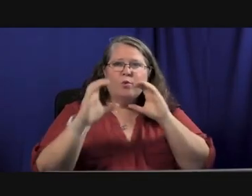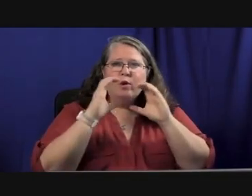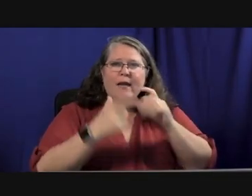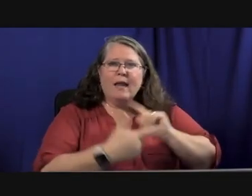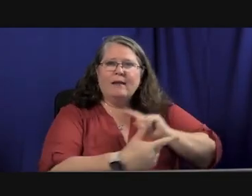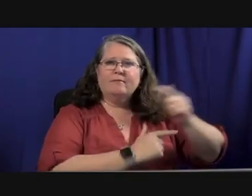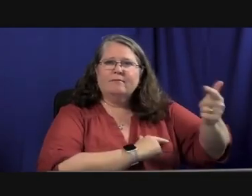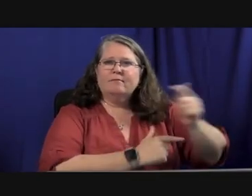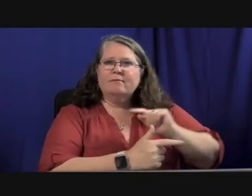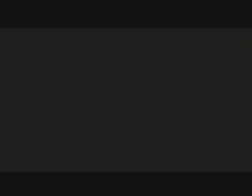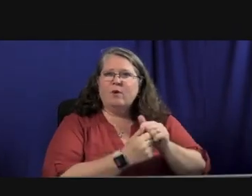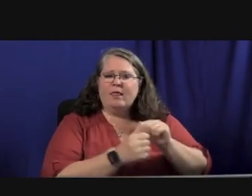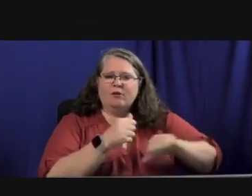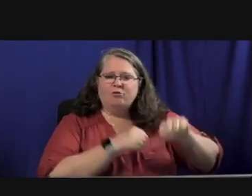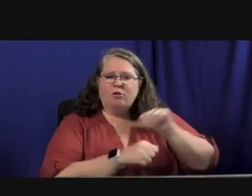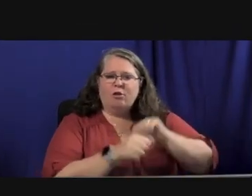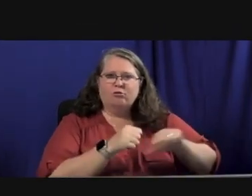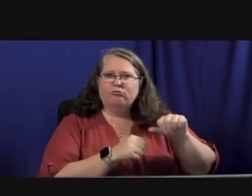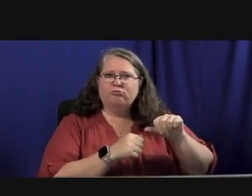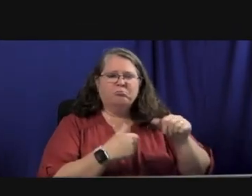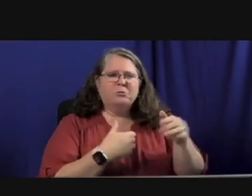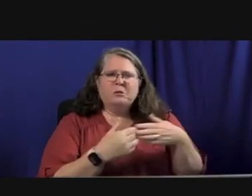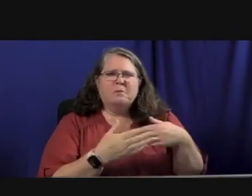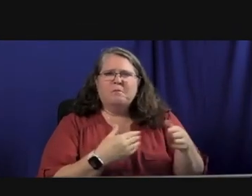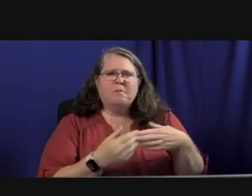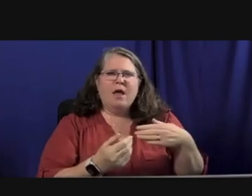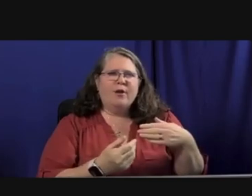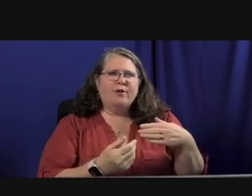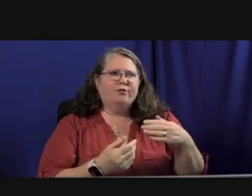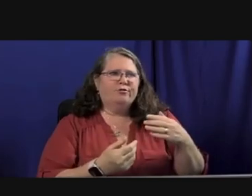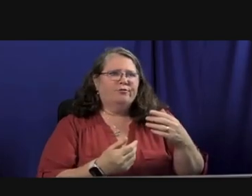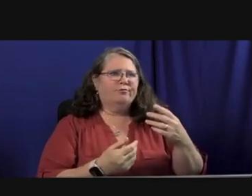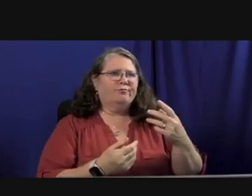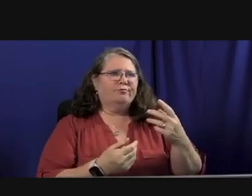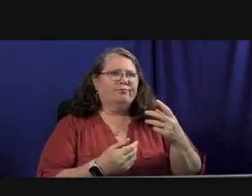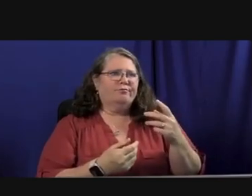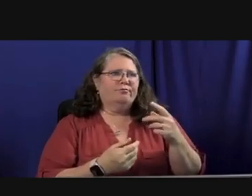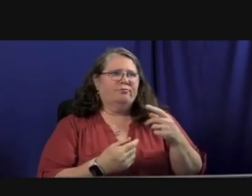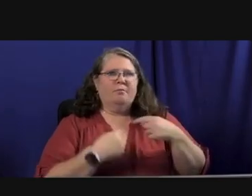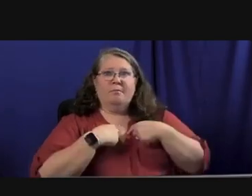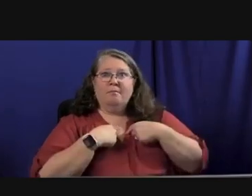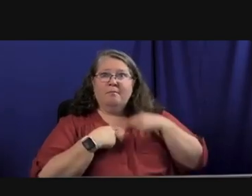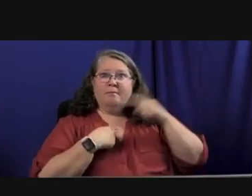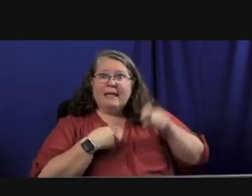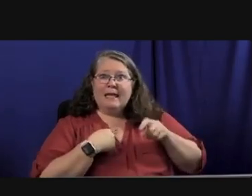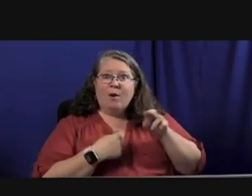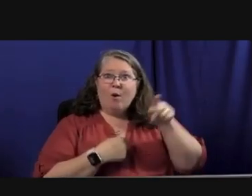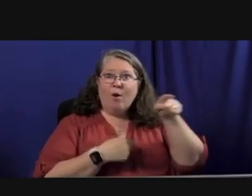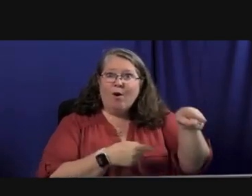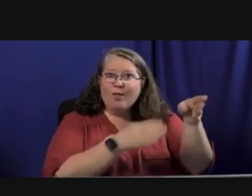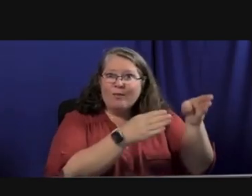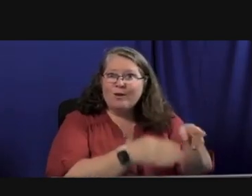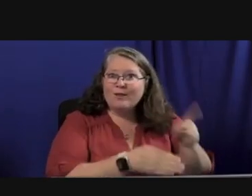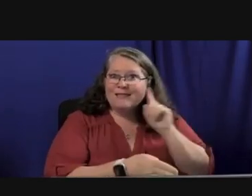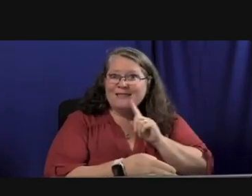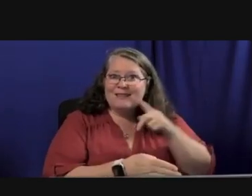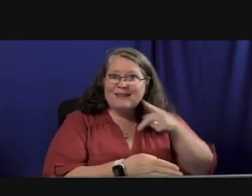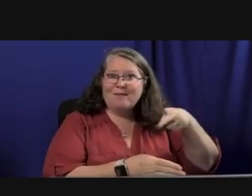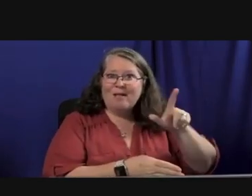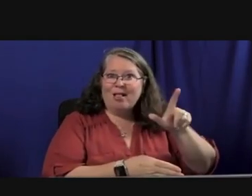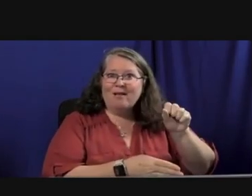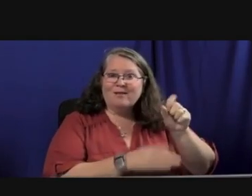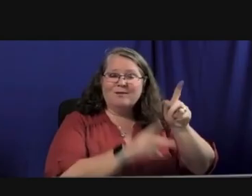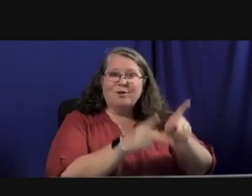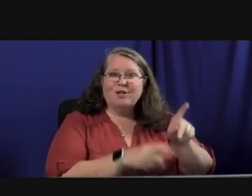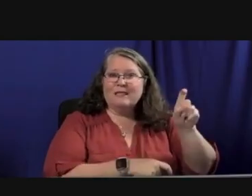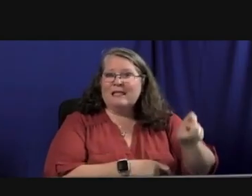point to provide communications between the 2 of them. Maybe it may be, yes,